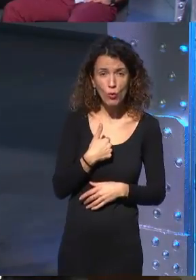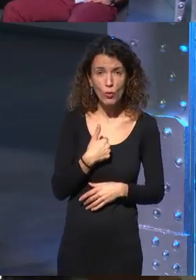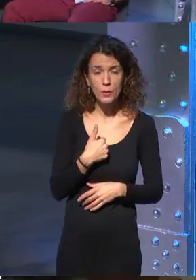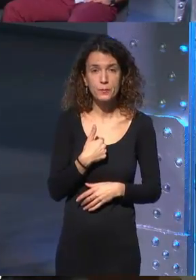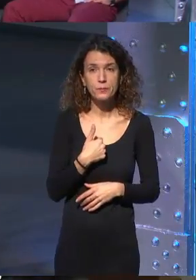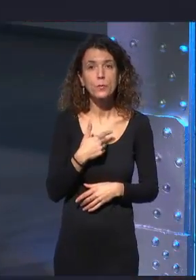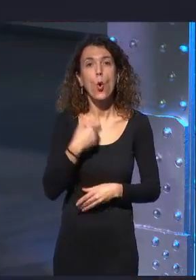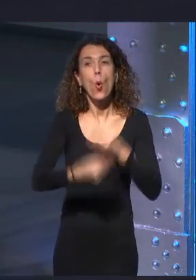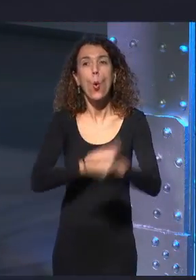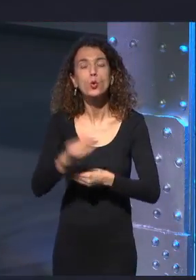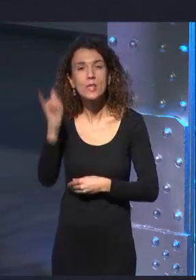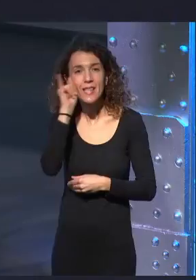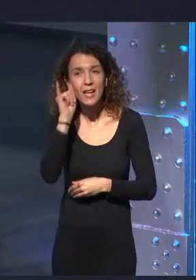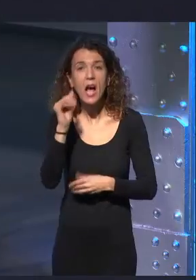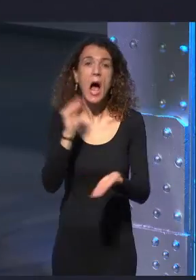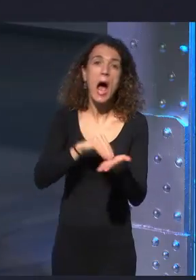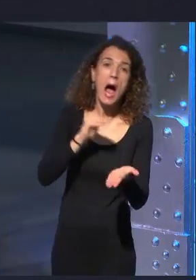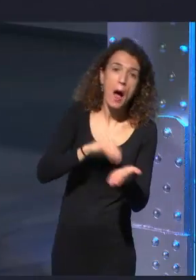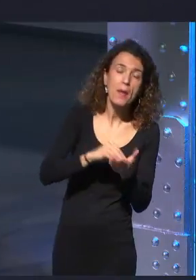network? No?